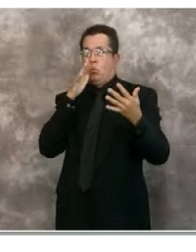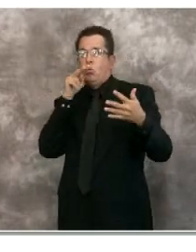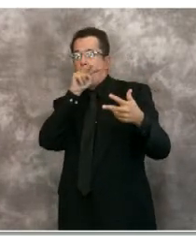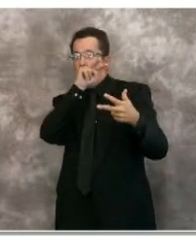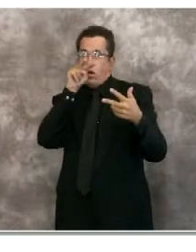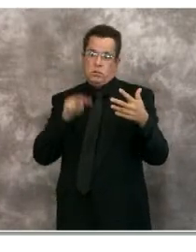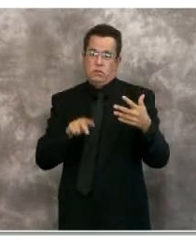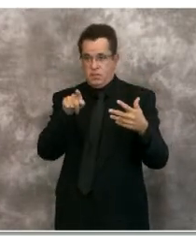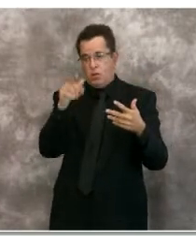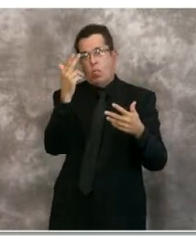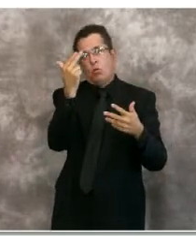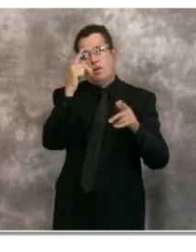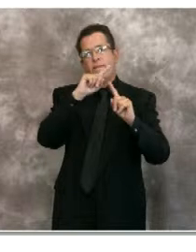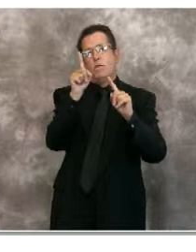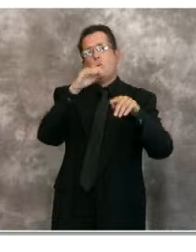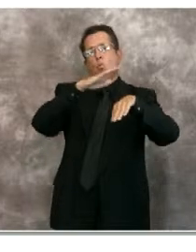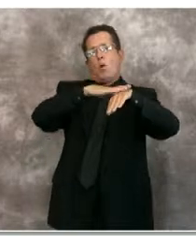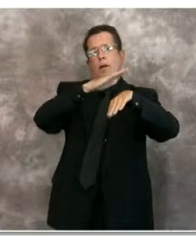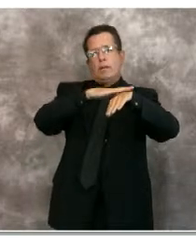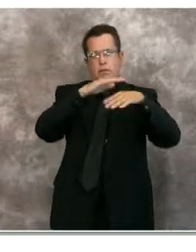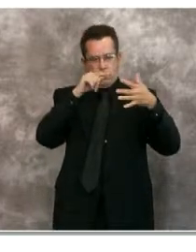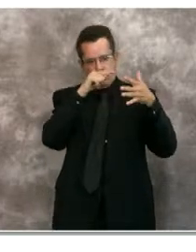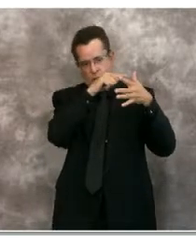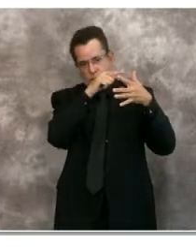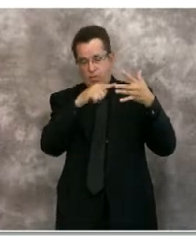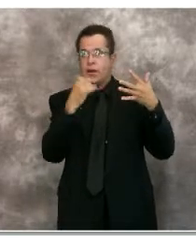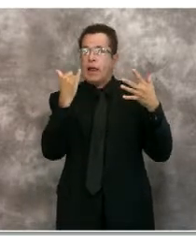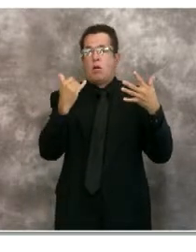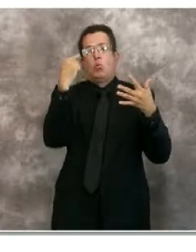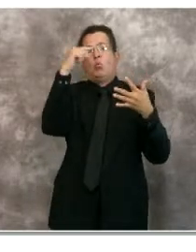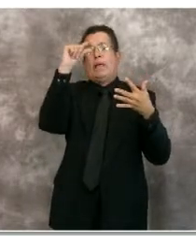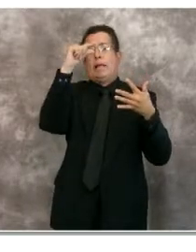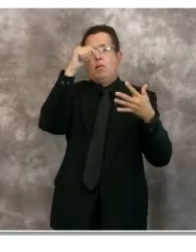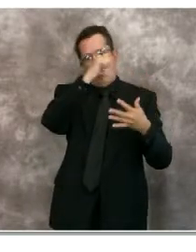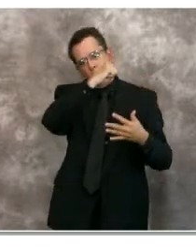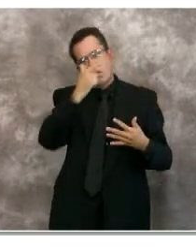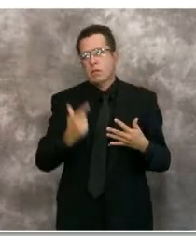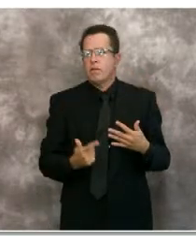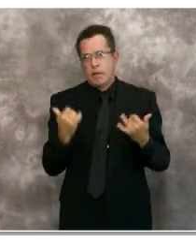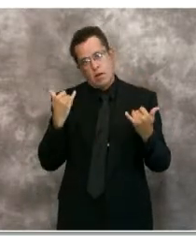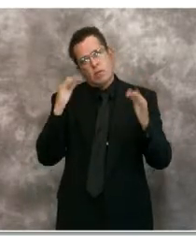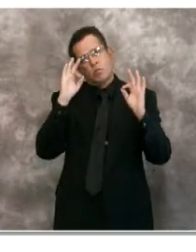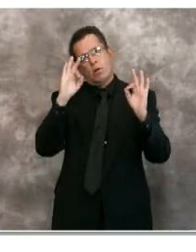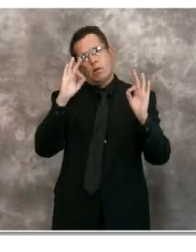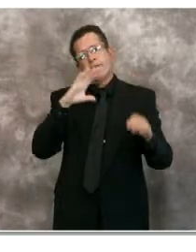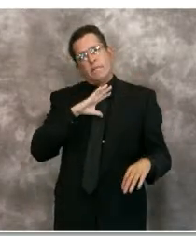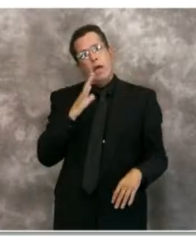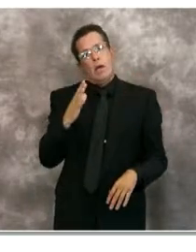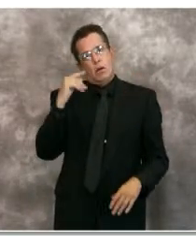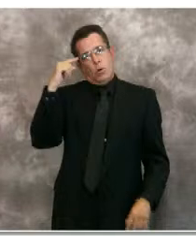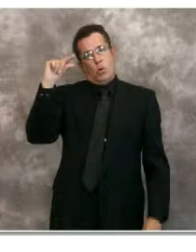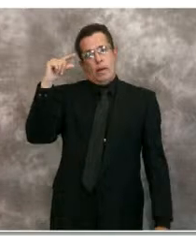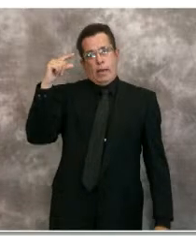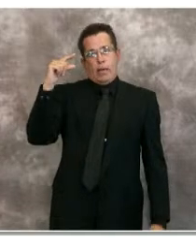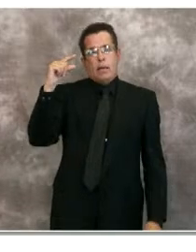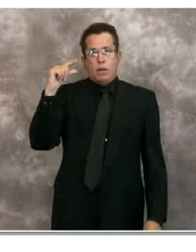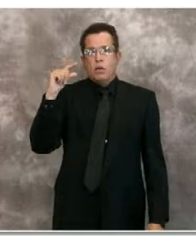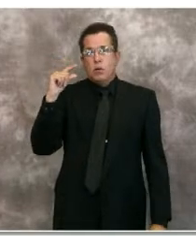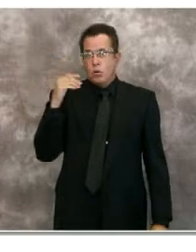the 13 triggers, and all are green, which is good. But again, we